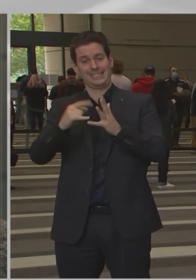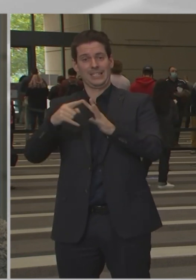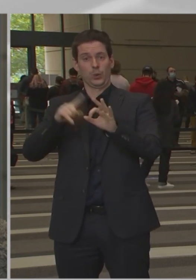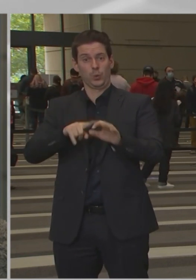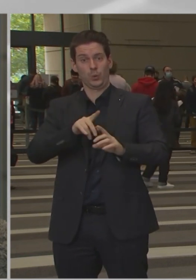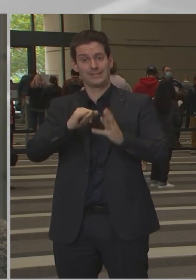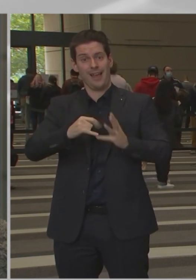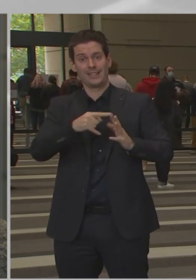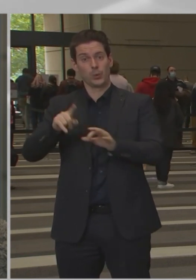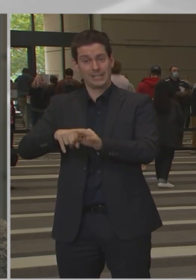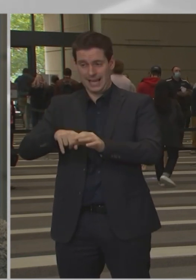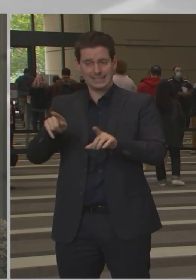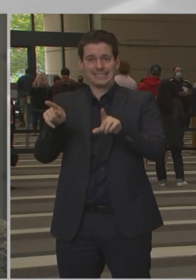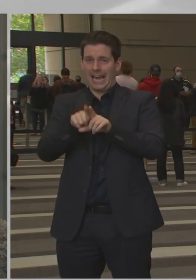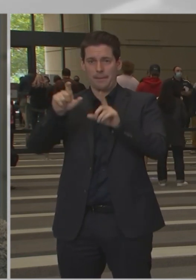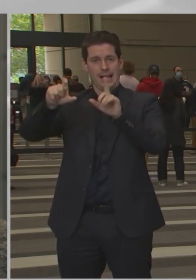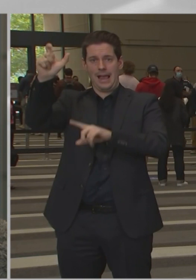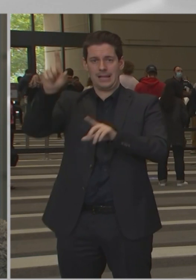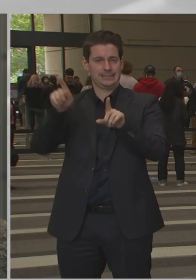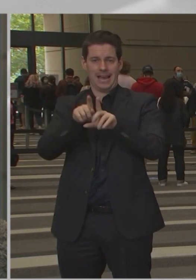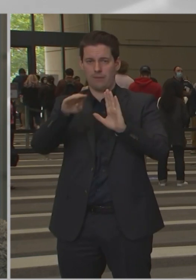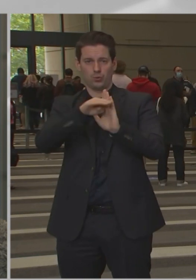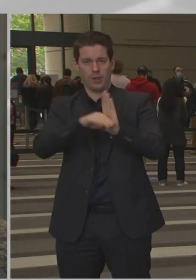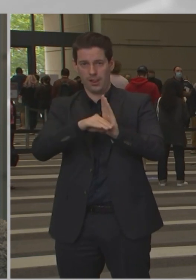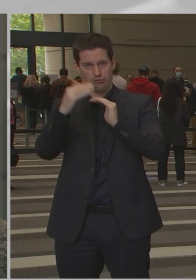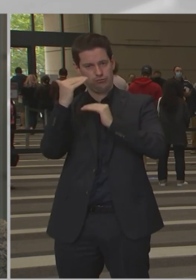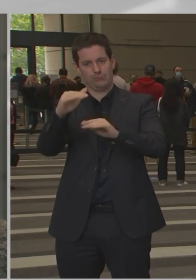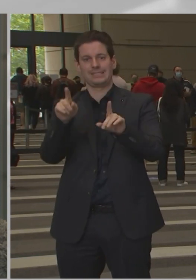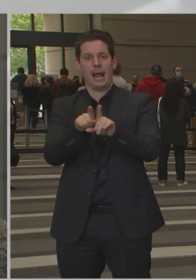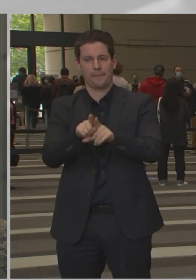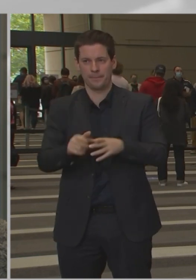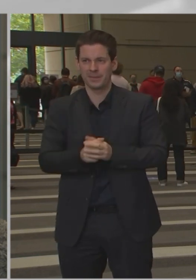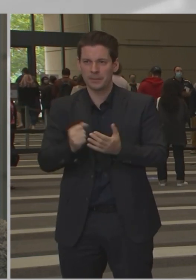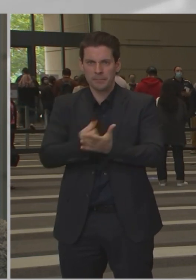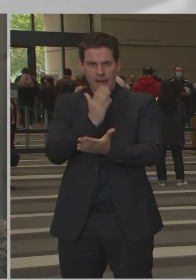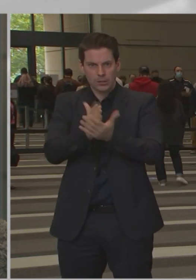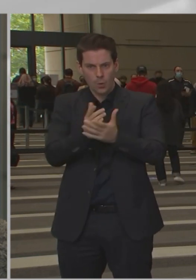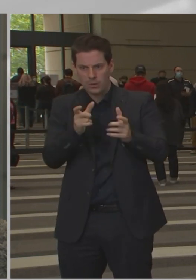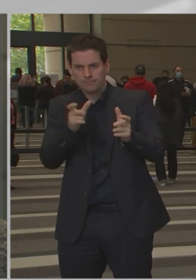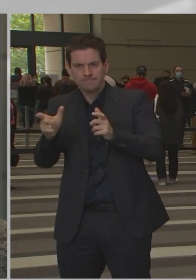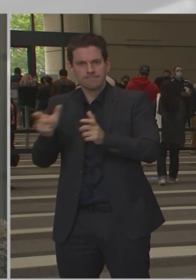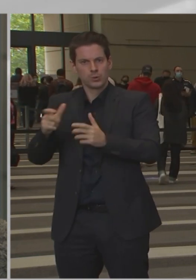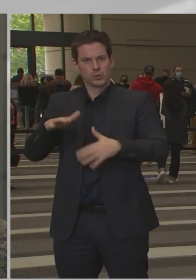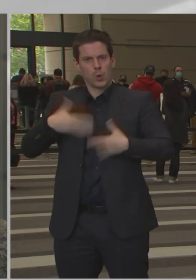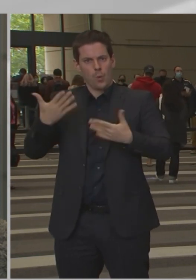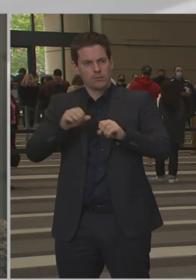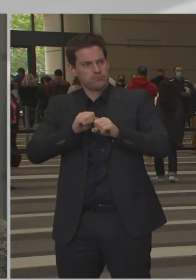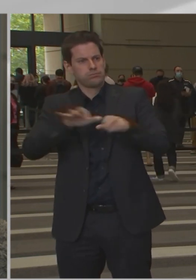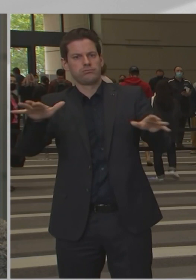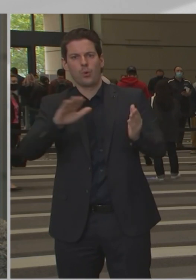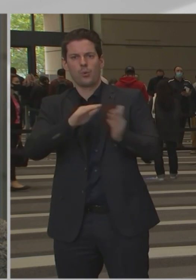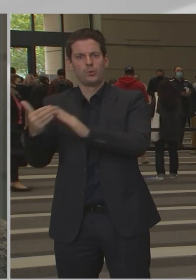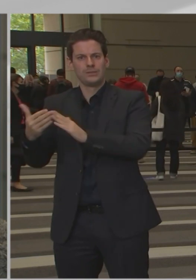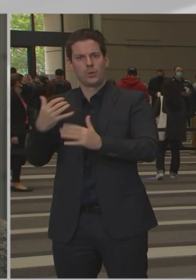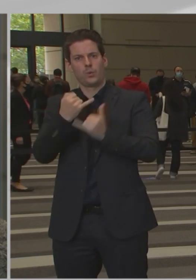any community transmission. So I want to thank the Cairns community in advance, because this is what now we're asking you to do,